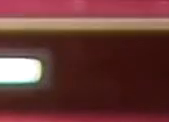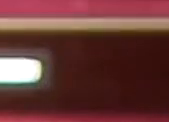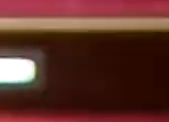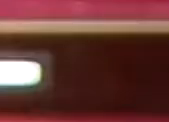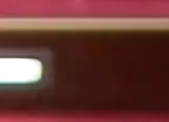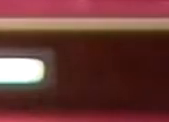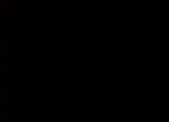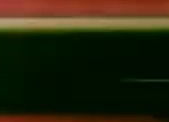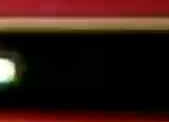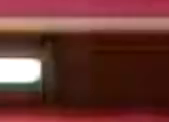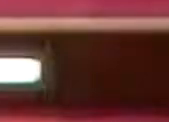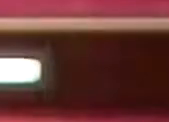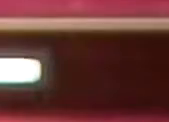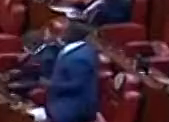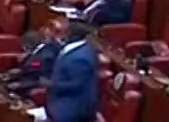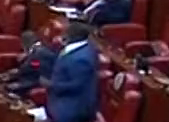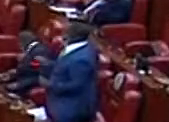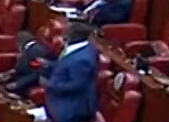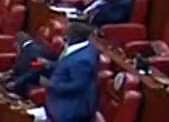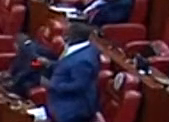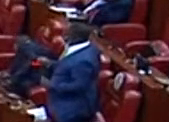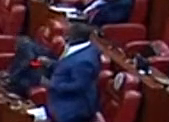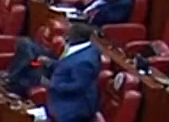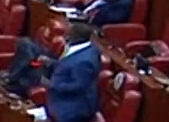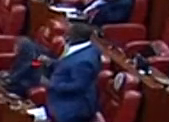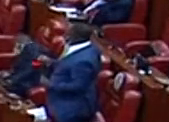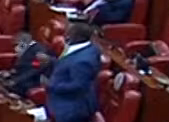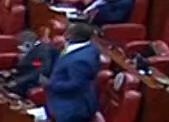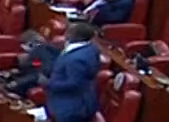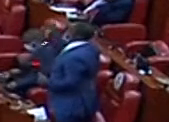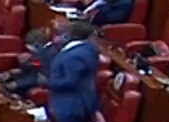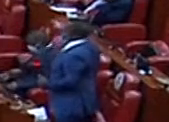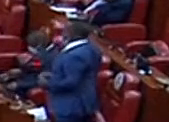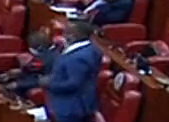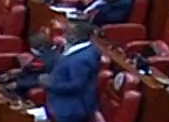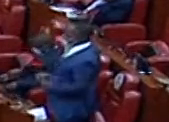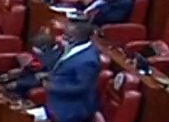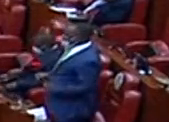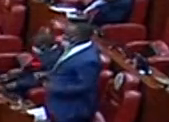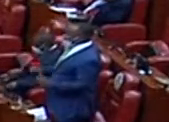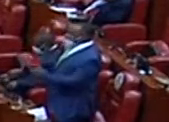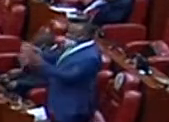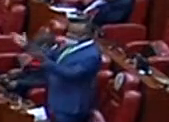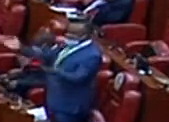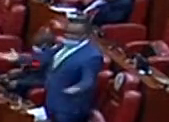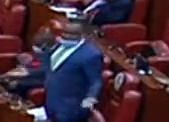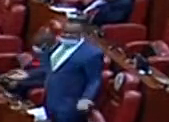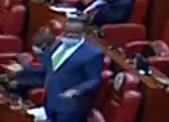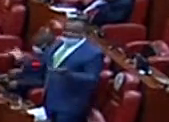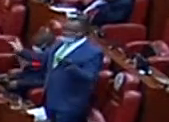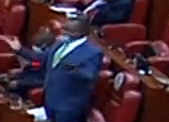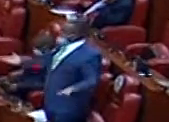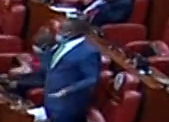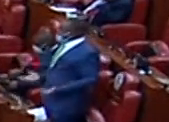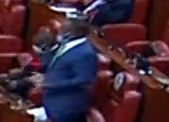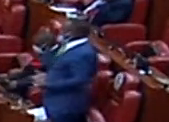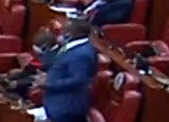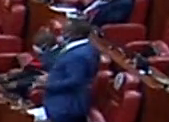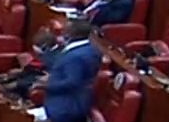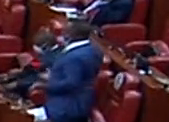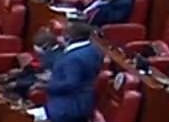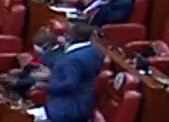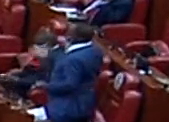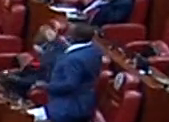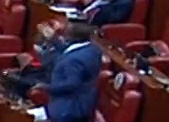Mr. Speaker, and have those priority ones and forget about the others. Otherwise, coming here for PR exercise, Mr.